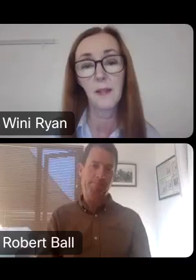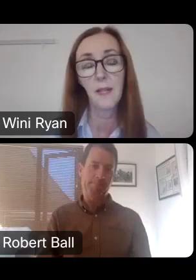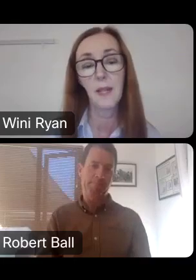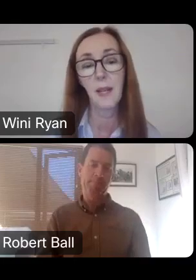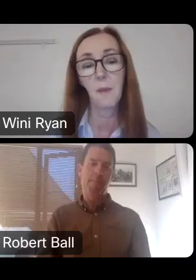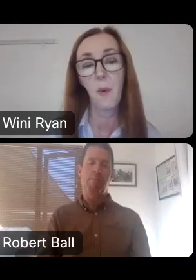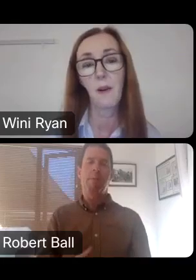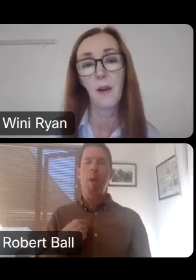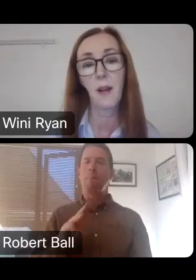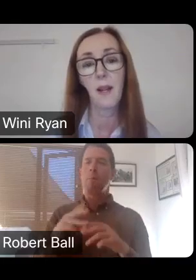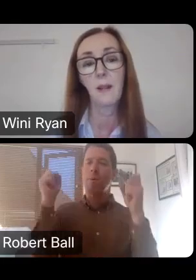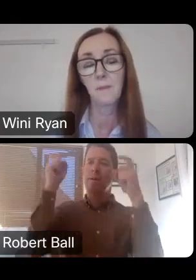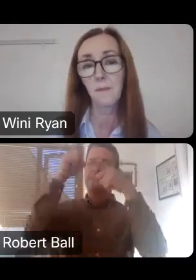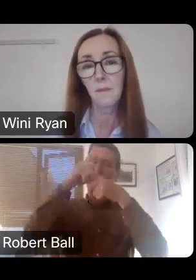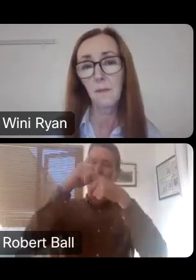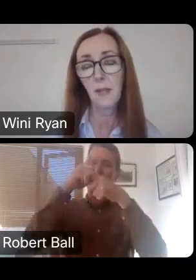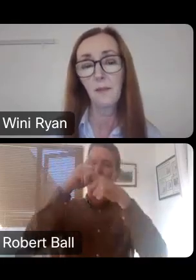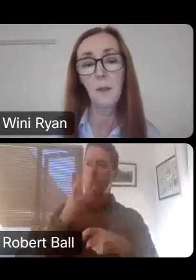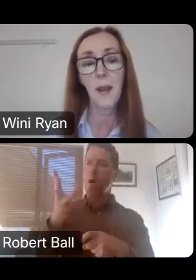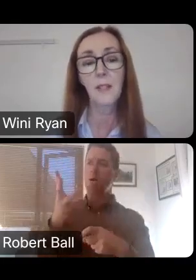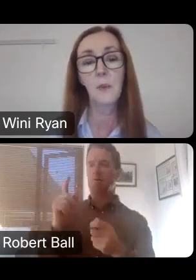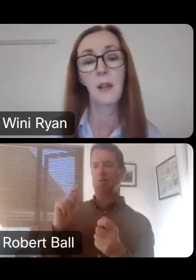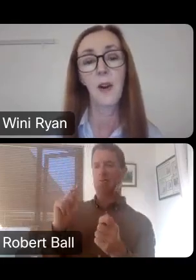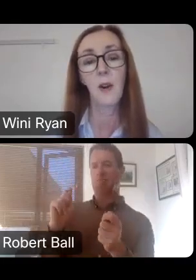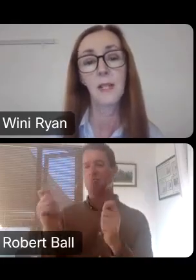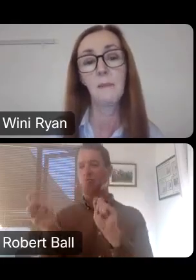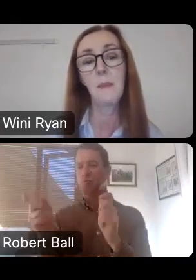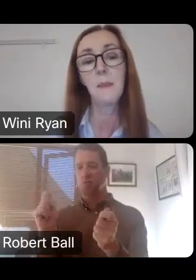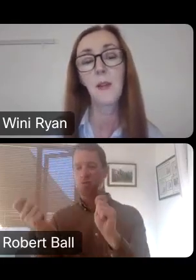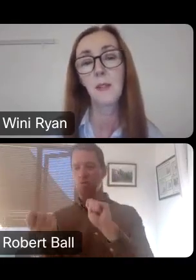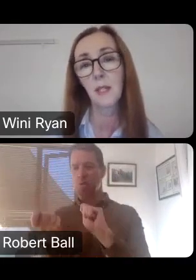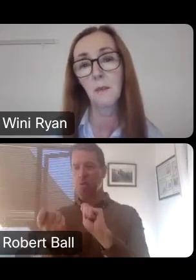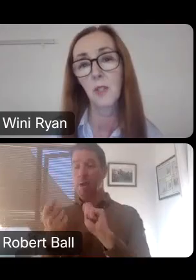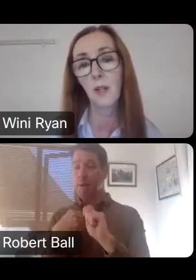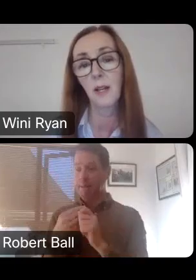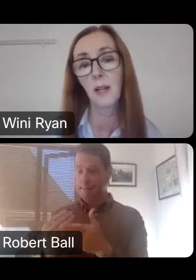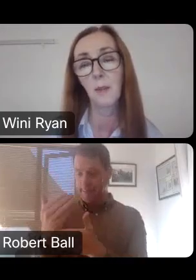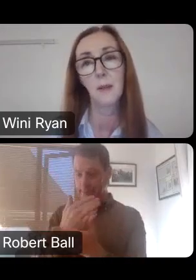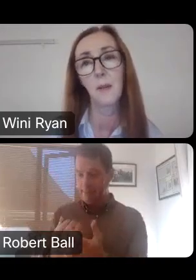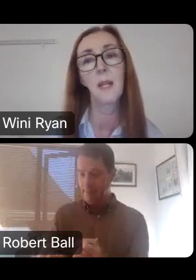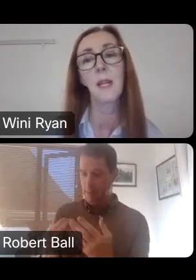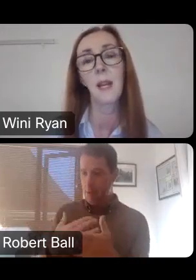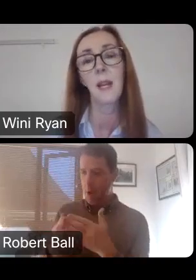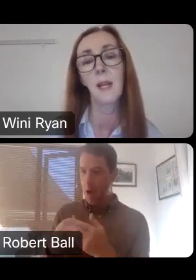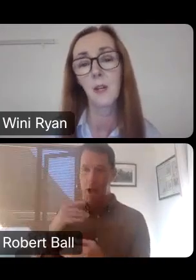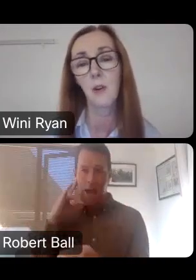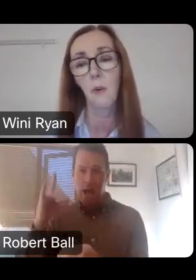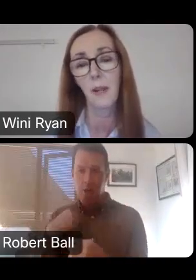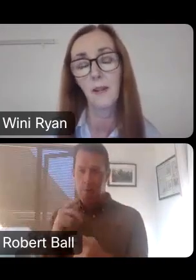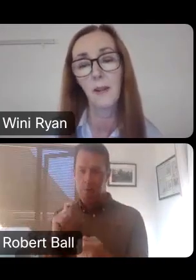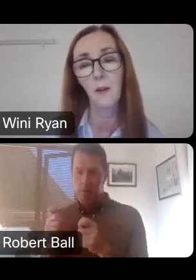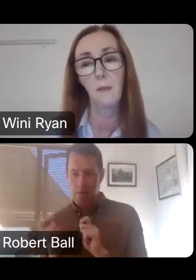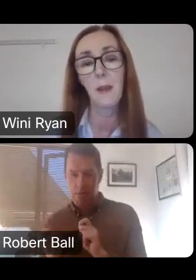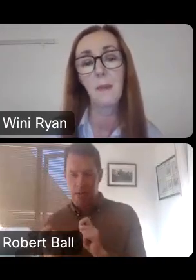paraphrasing, where I feed back to you what I've heard and maybe continue it on a little bit. I'm kind of guessing where you're